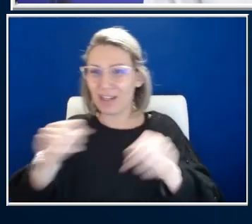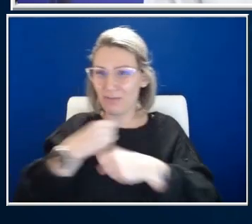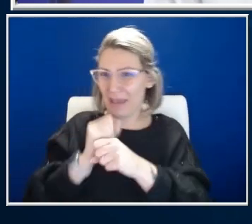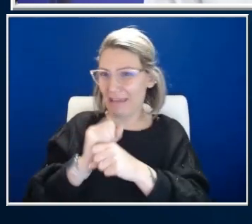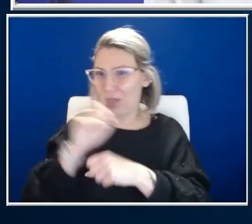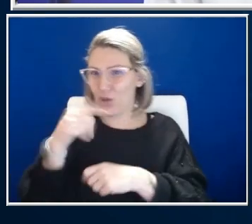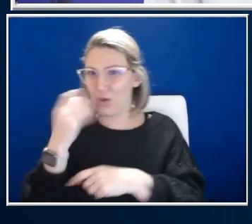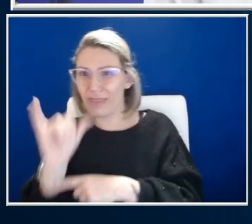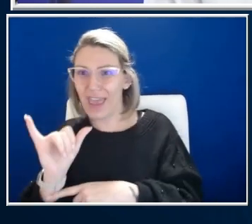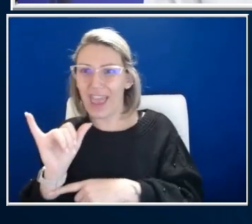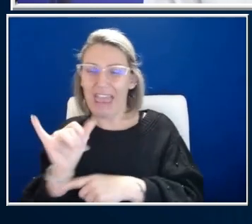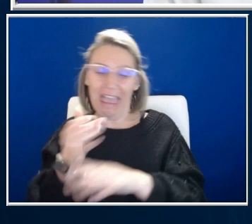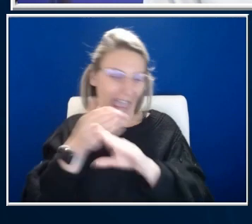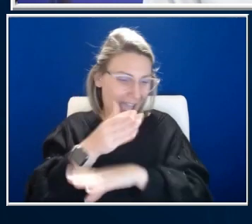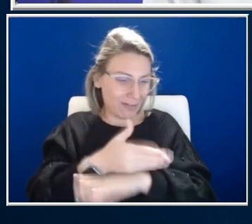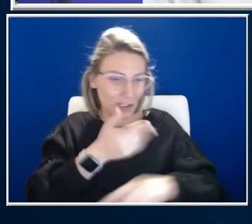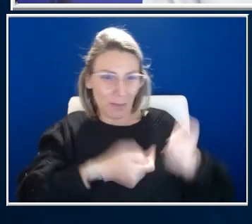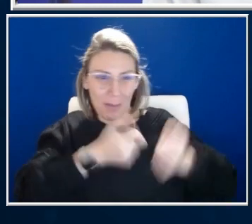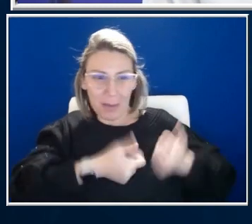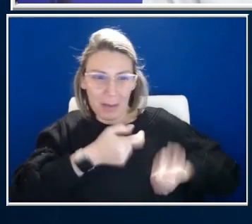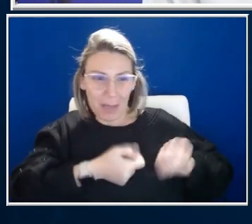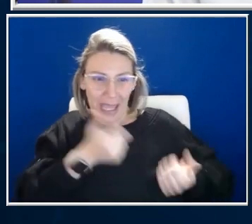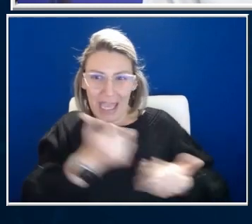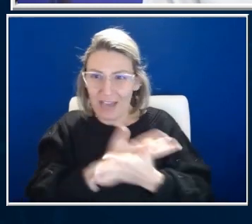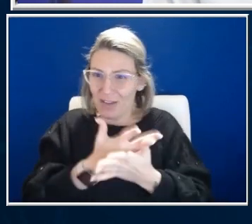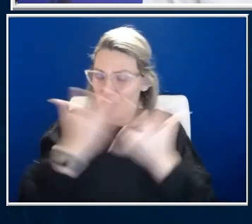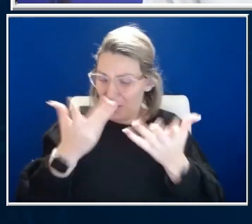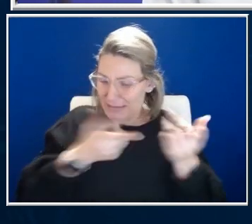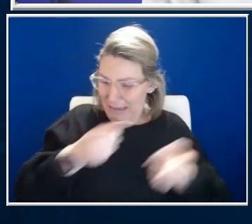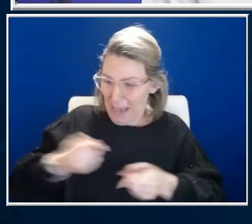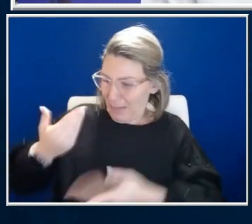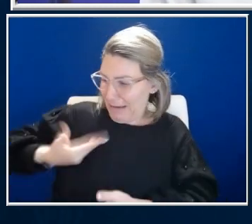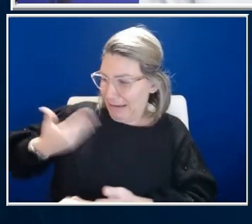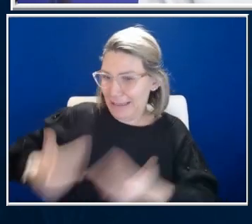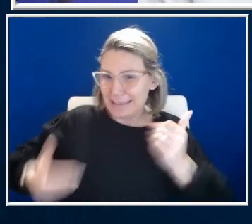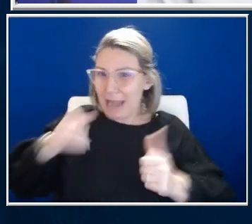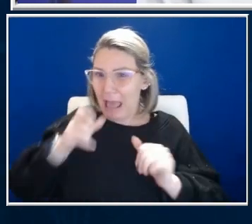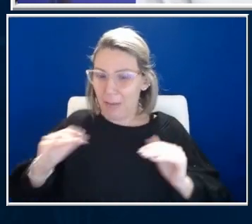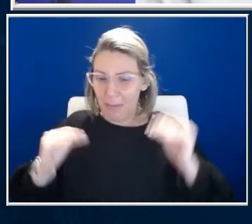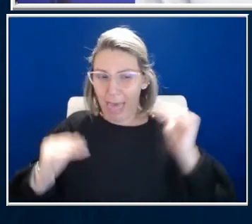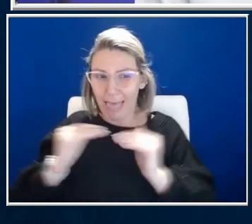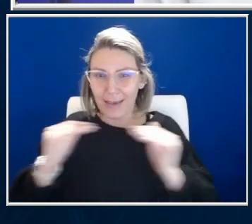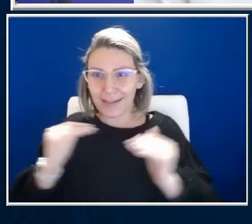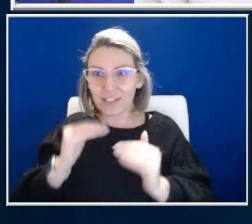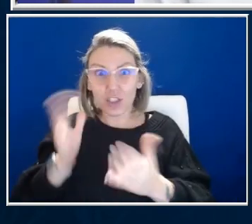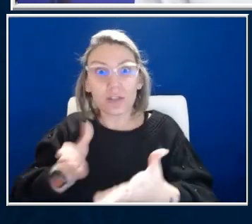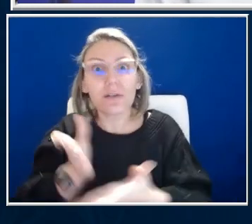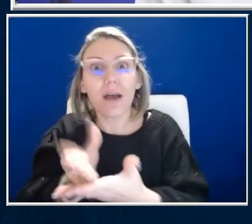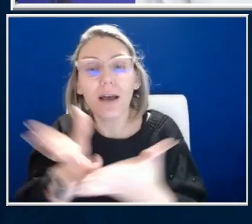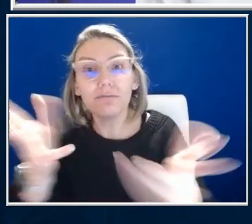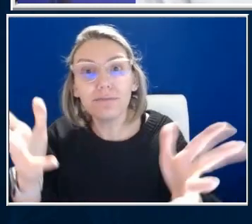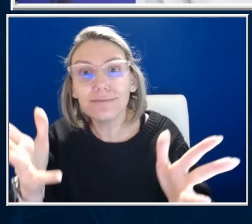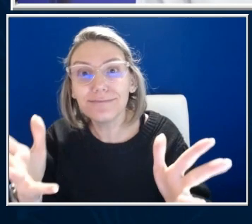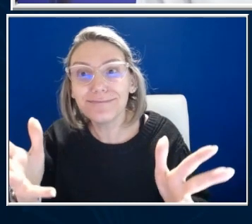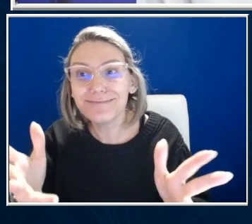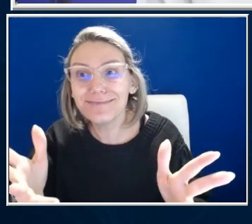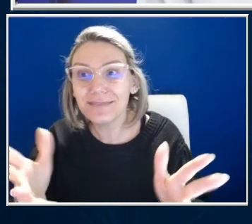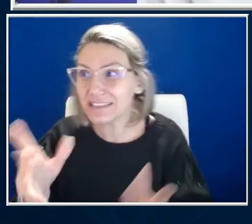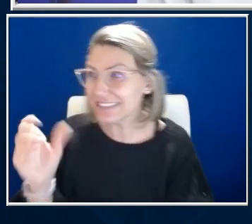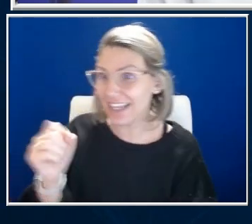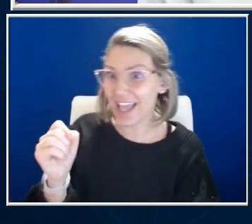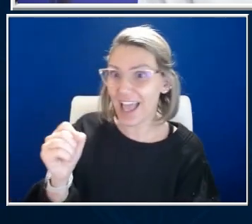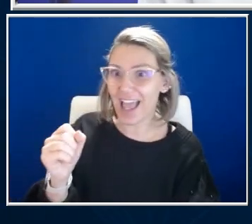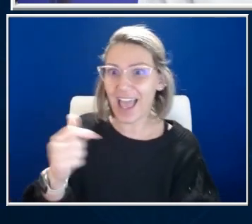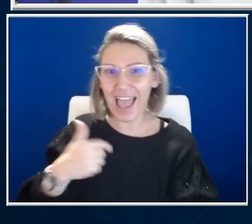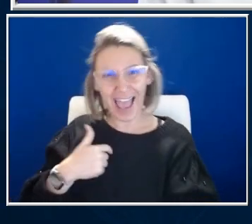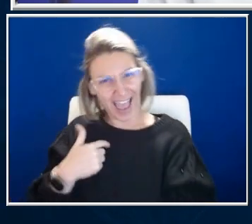you, after you take out all this, what's going to happen over here? It's going to be imbalanced. She stopped me midstream. She said, Miss Irvin. I said, yes. She said, I